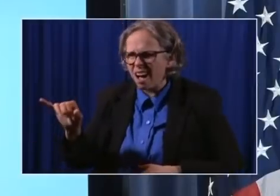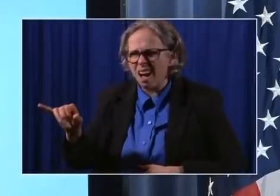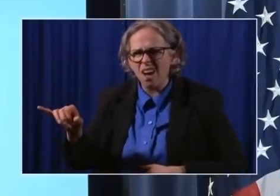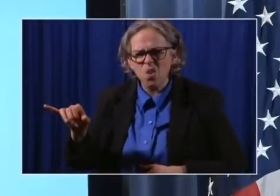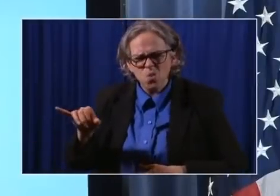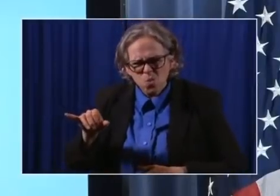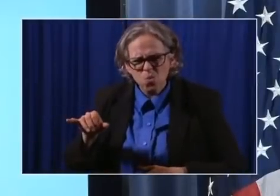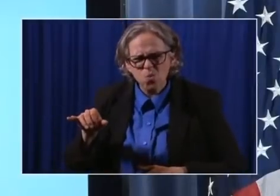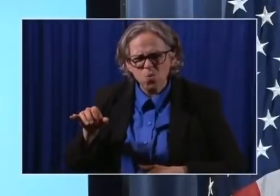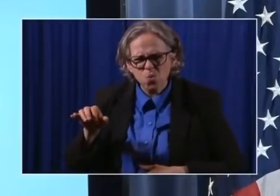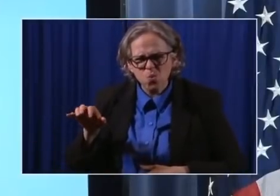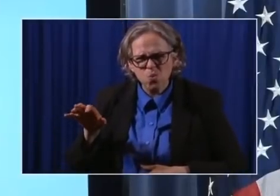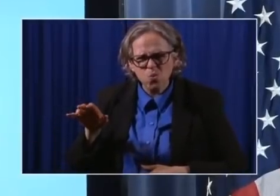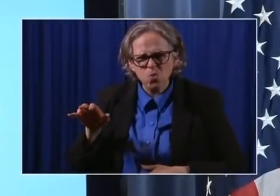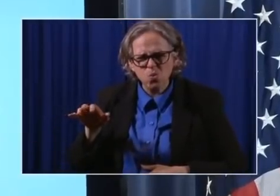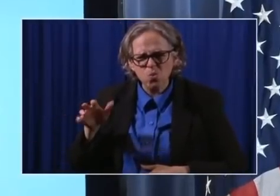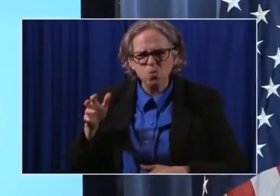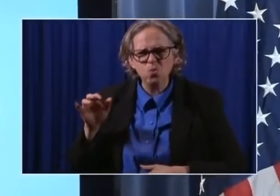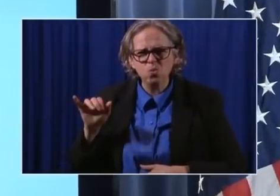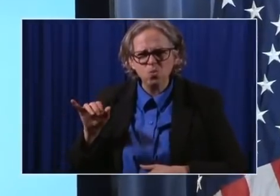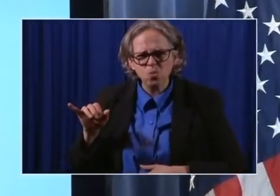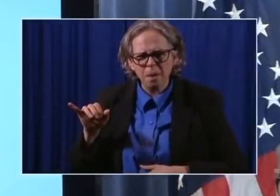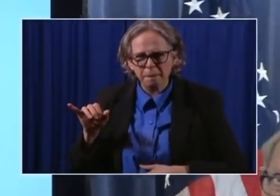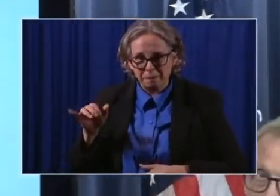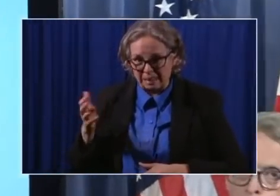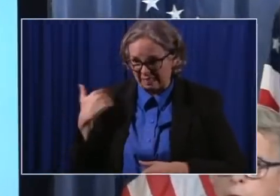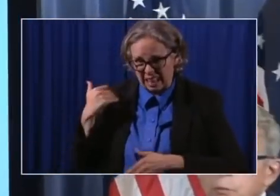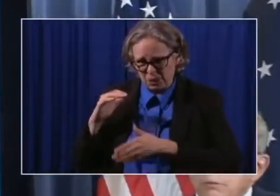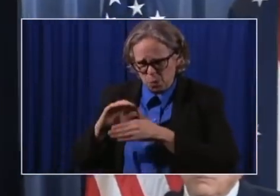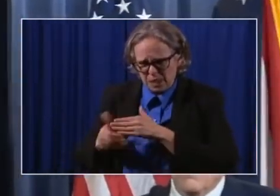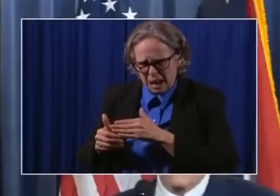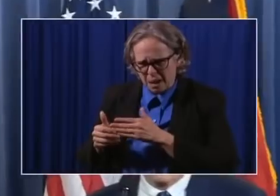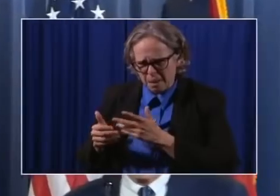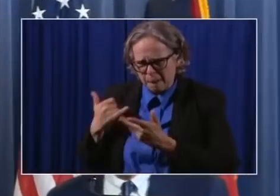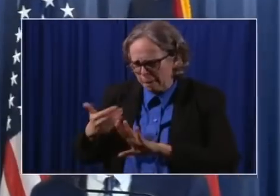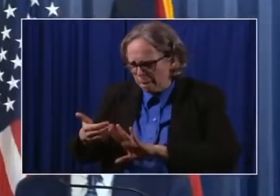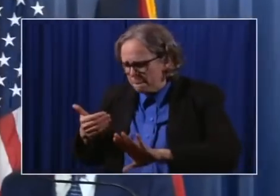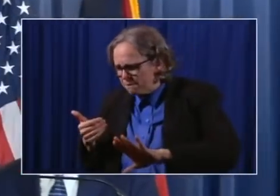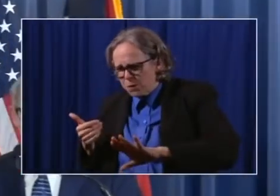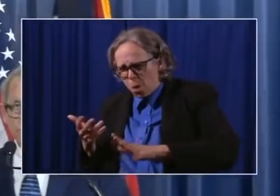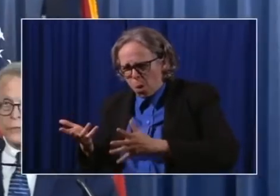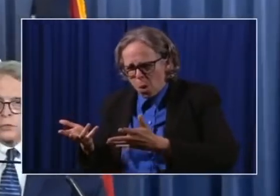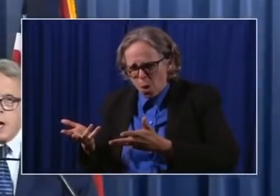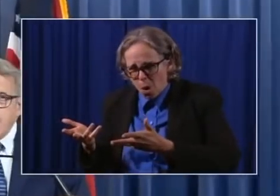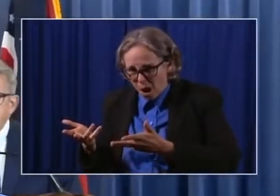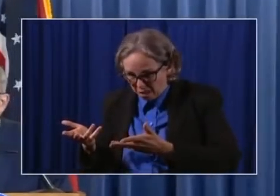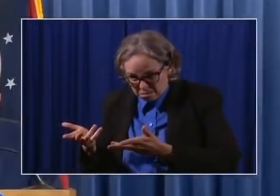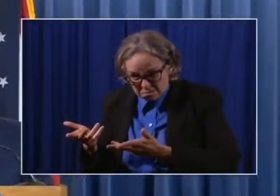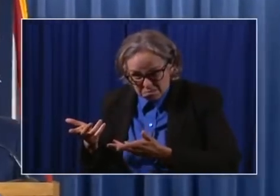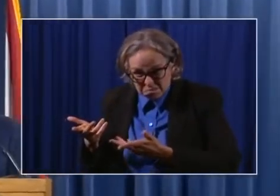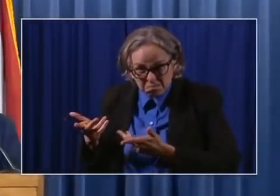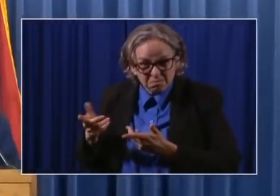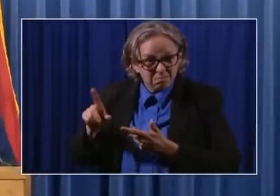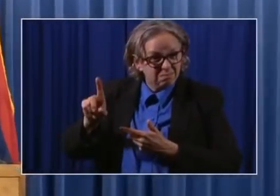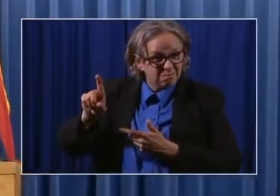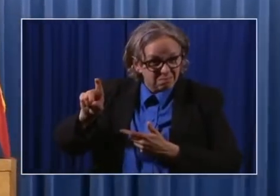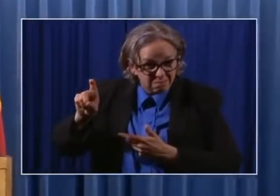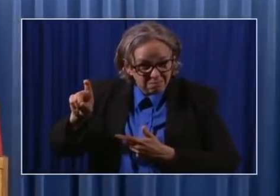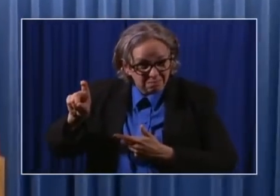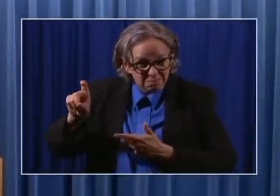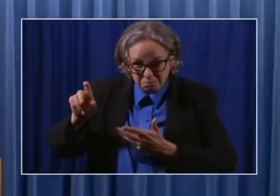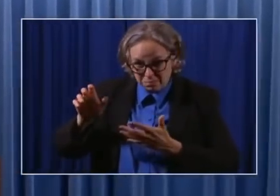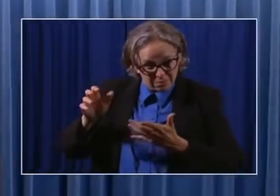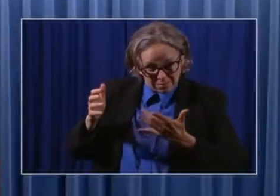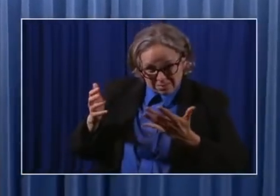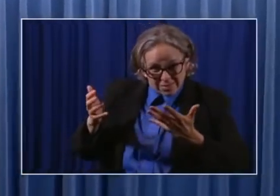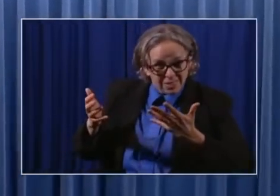you, at least last weekend and maybe before, but we're basing a lot of these stops based on tips